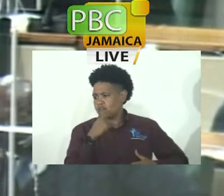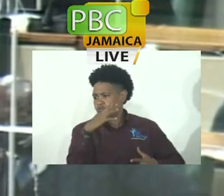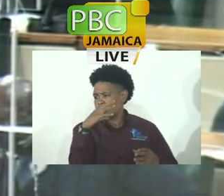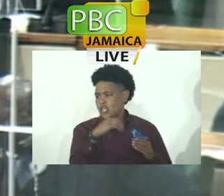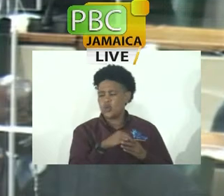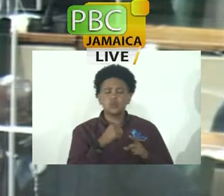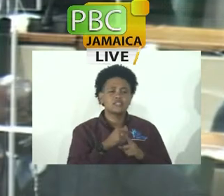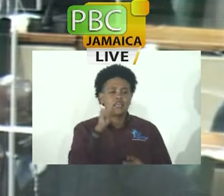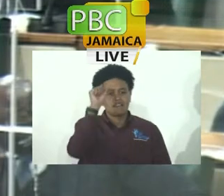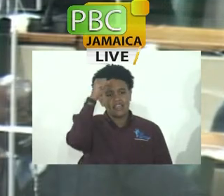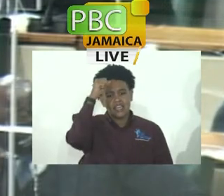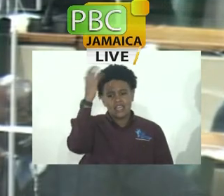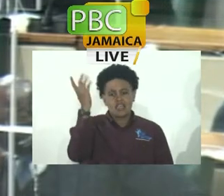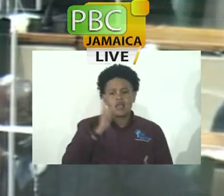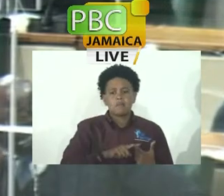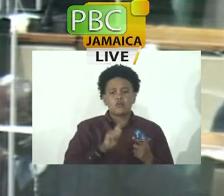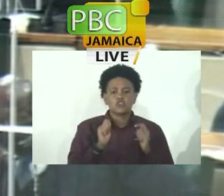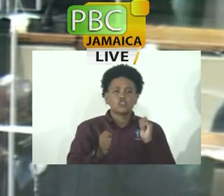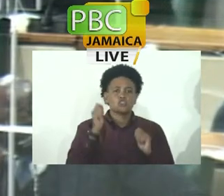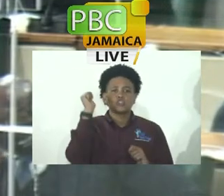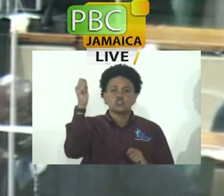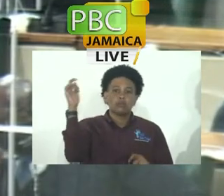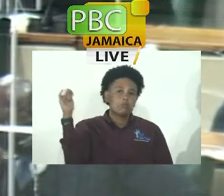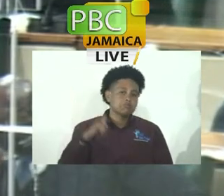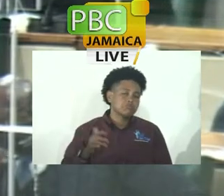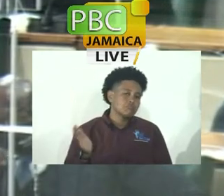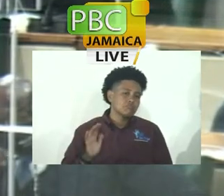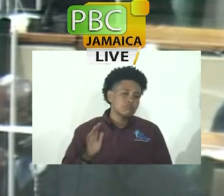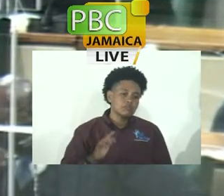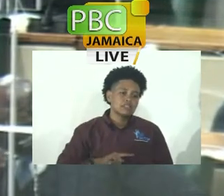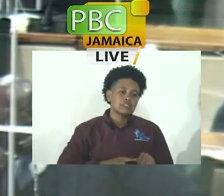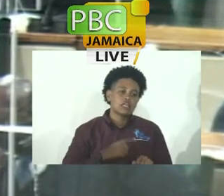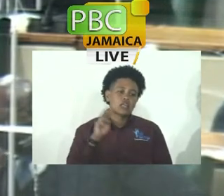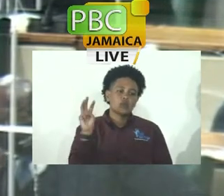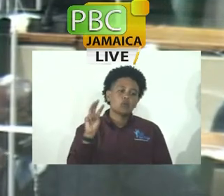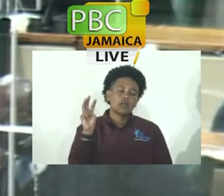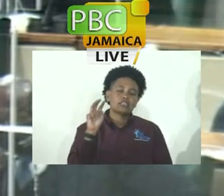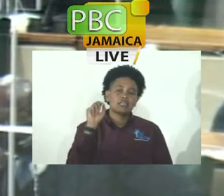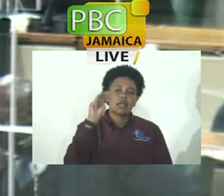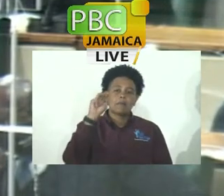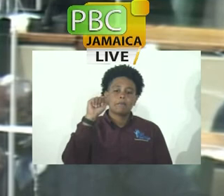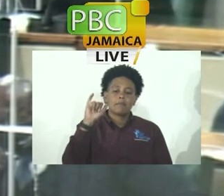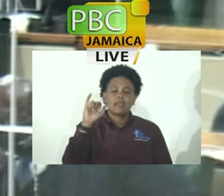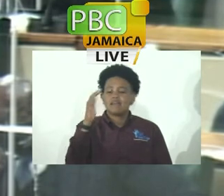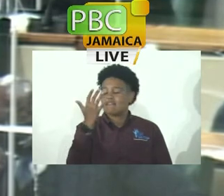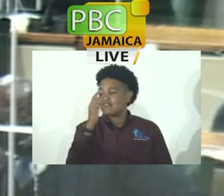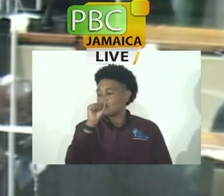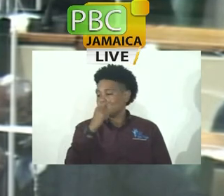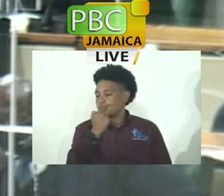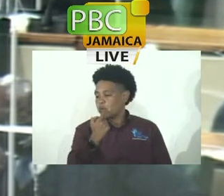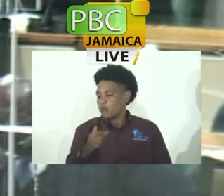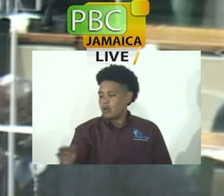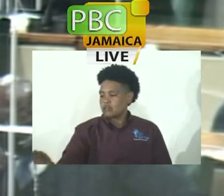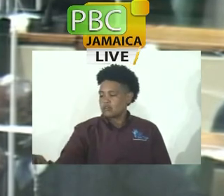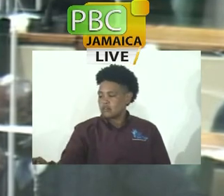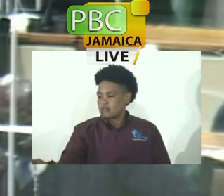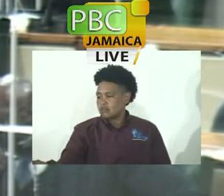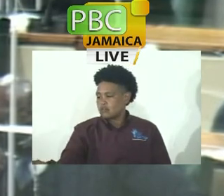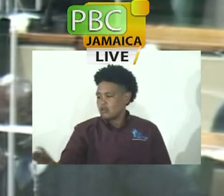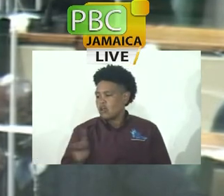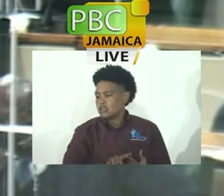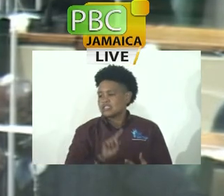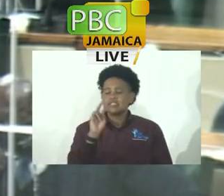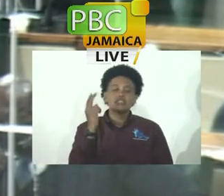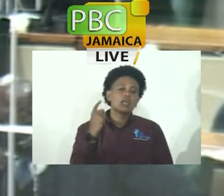india and trinidad and tobago effective wednesday may 5 2021 until the 2nd of